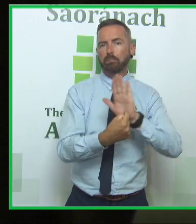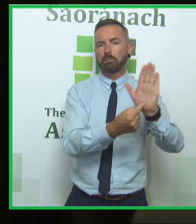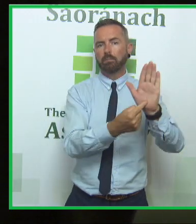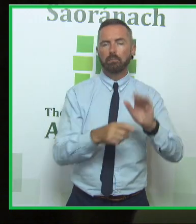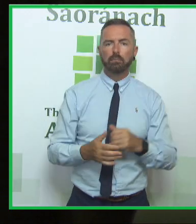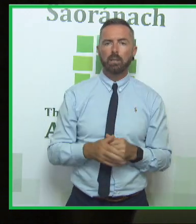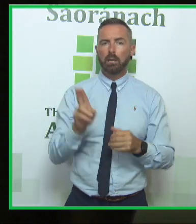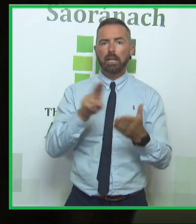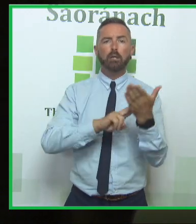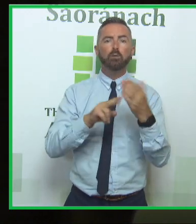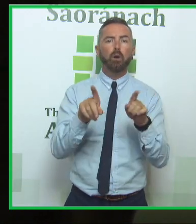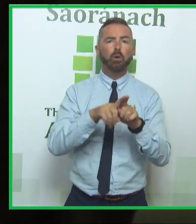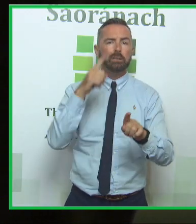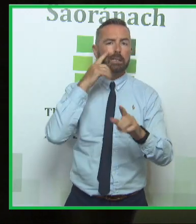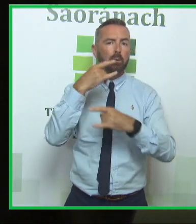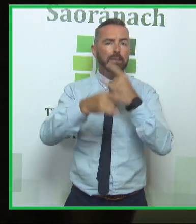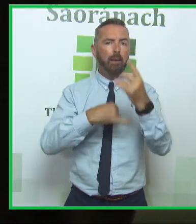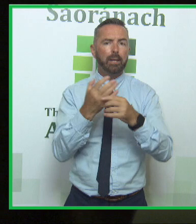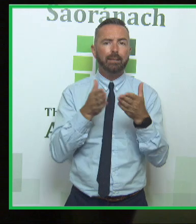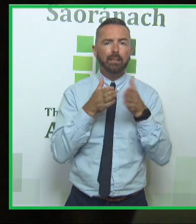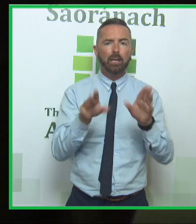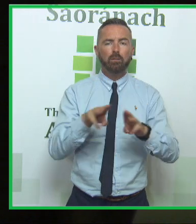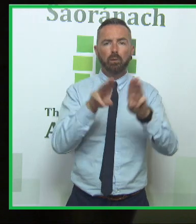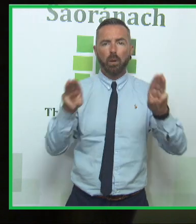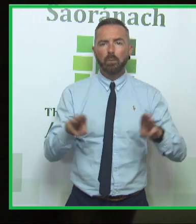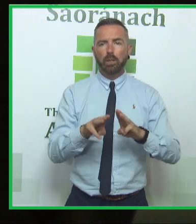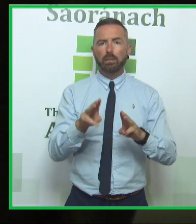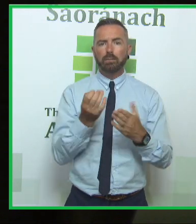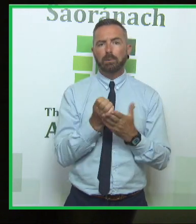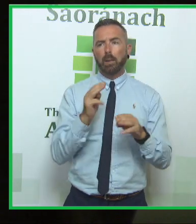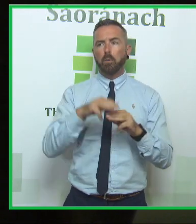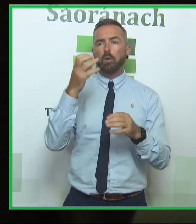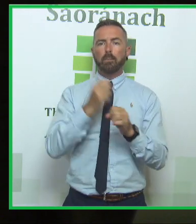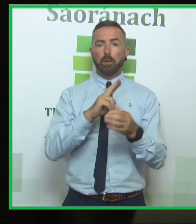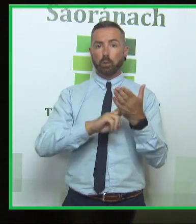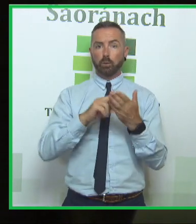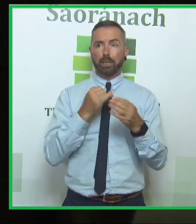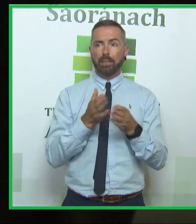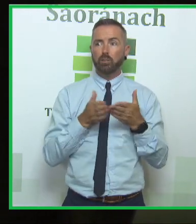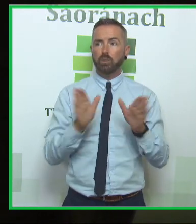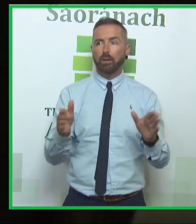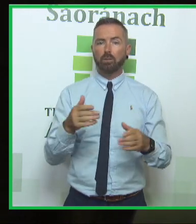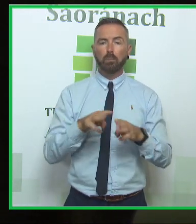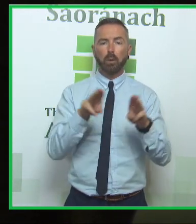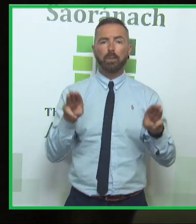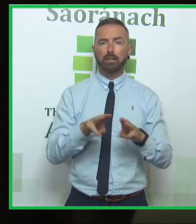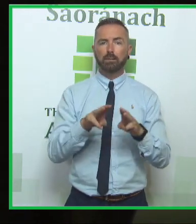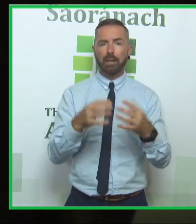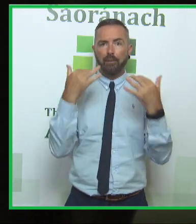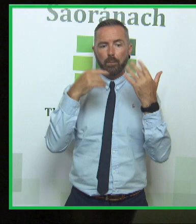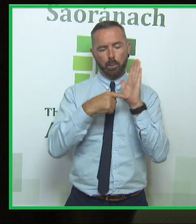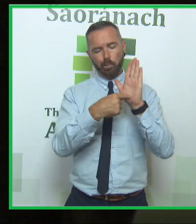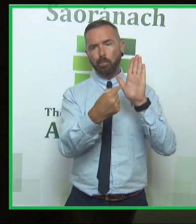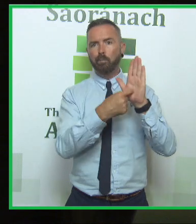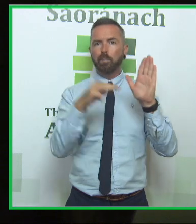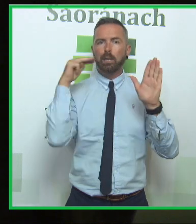proxy measure for what's happening in the general population and tell us about drug use in the general population. The data I'm going to present here really